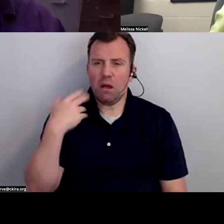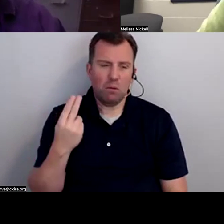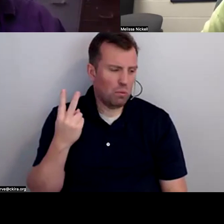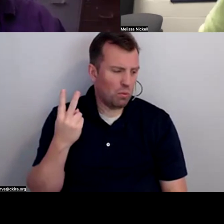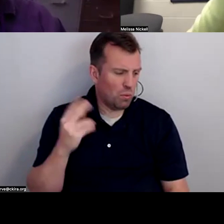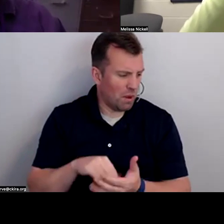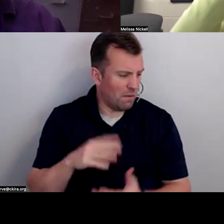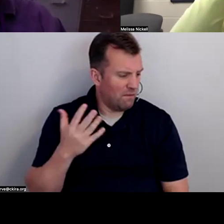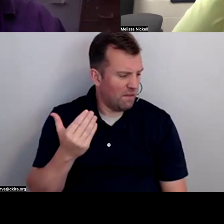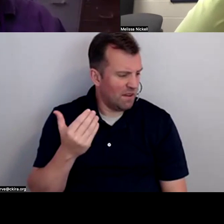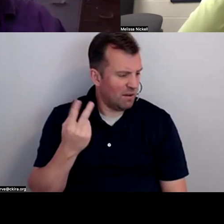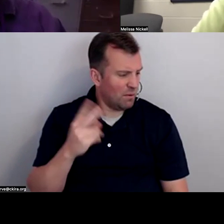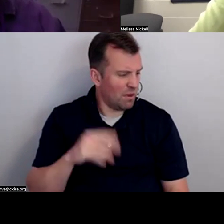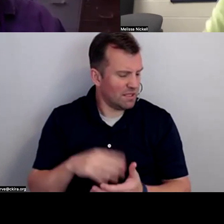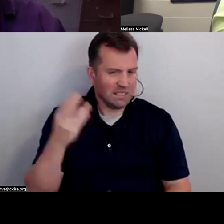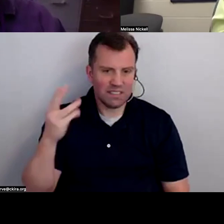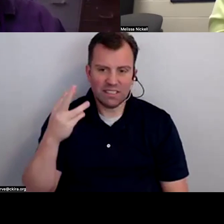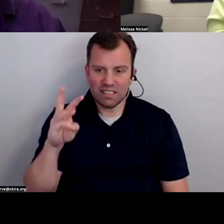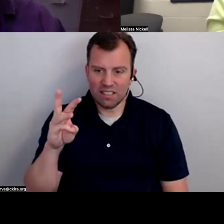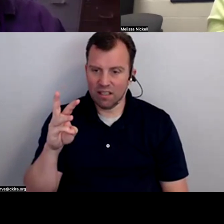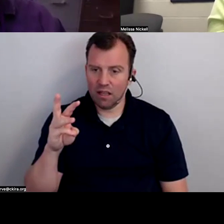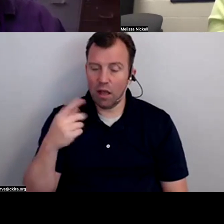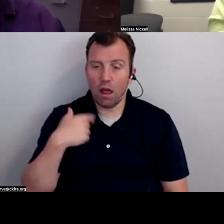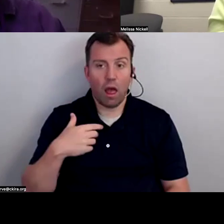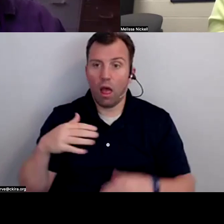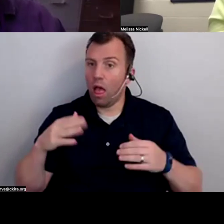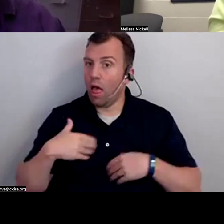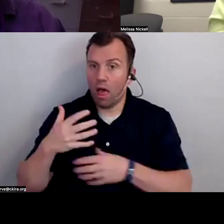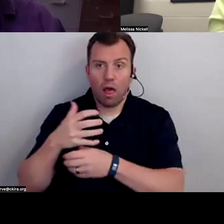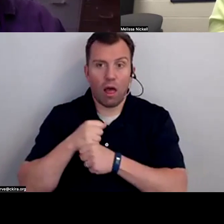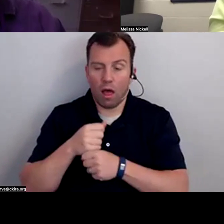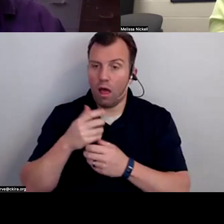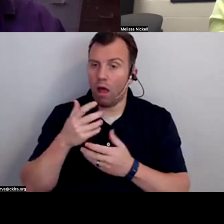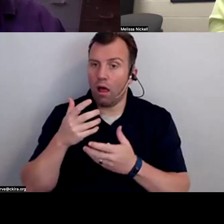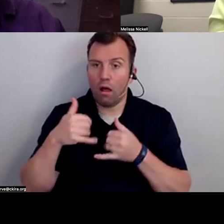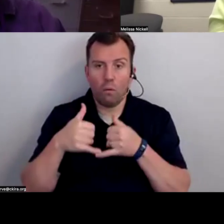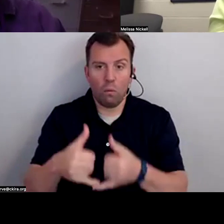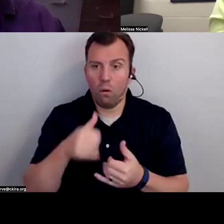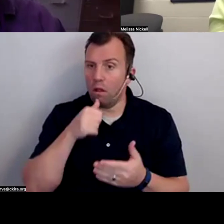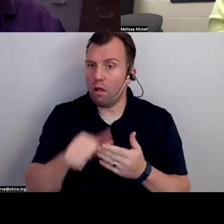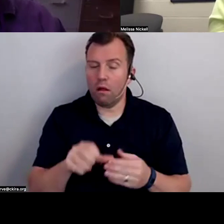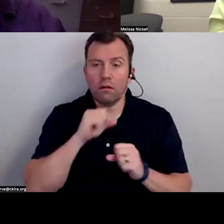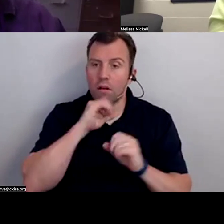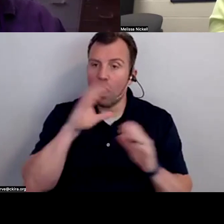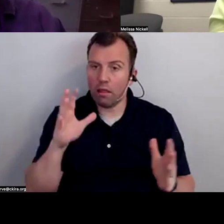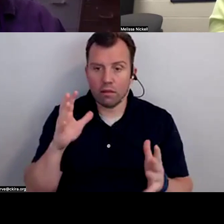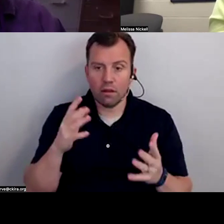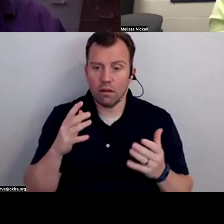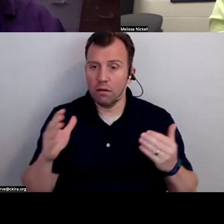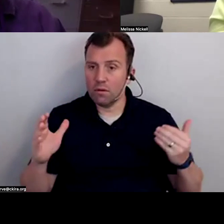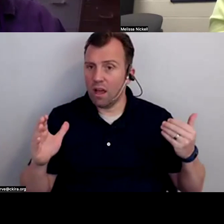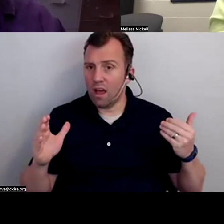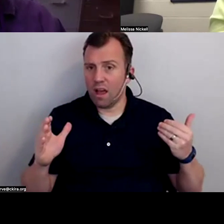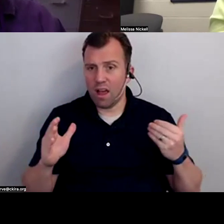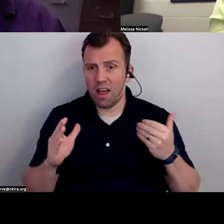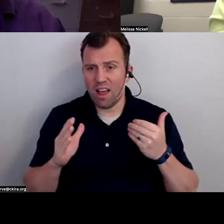16, I had not gotten a notice of award or anything from the funding agency, and it was coming right up to